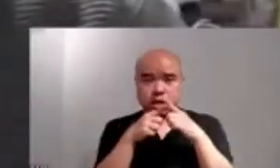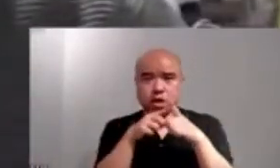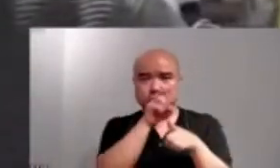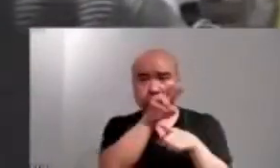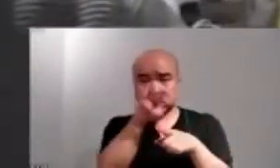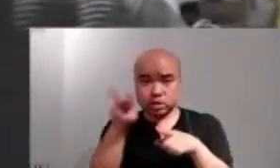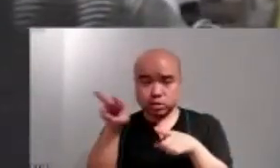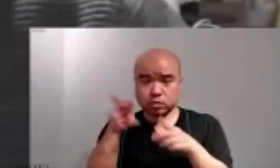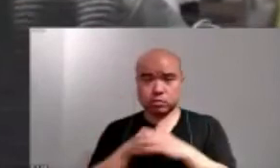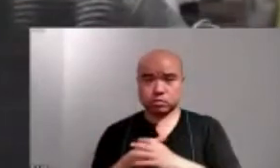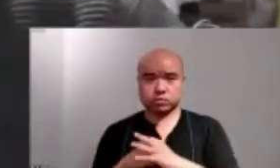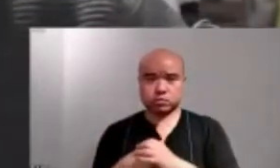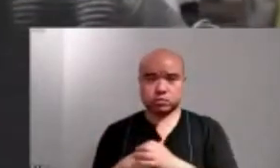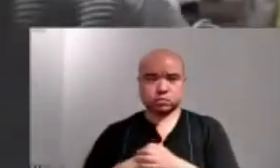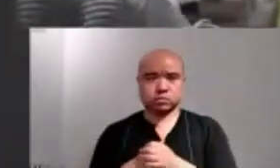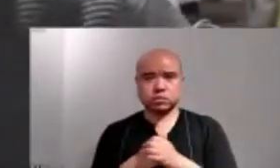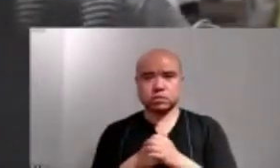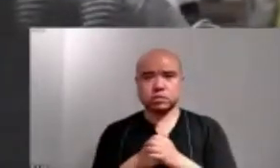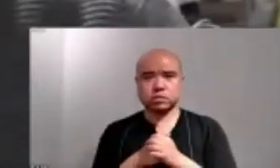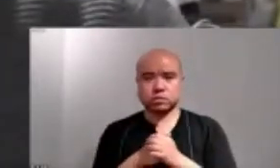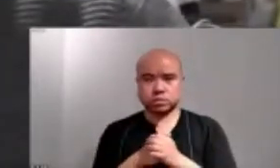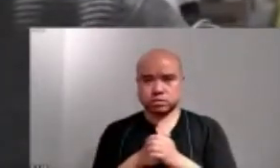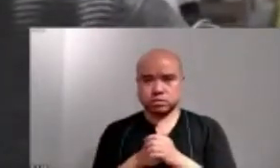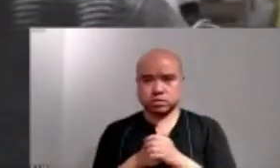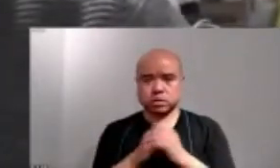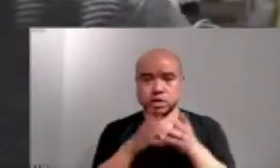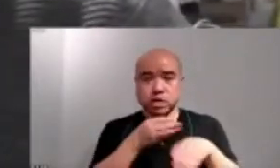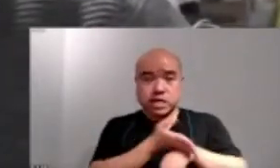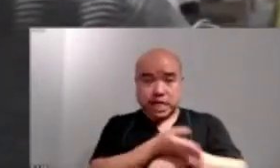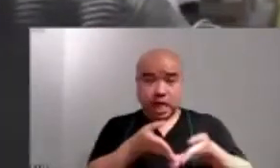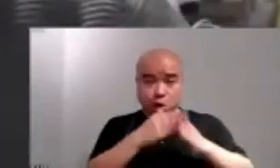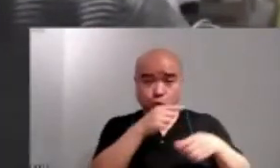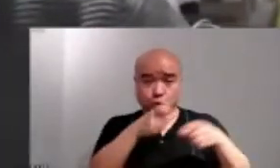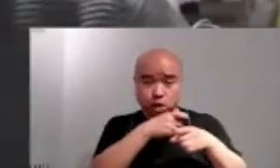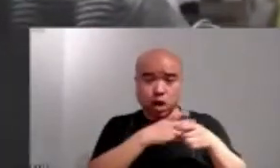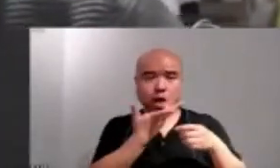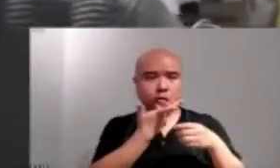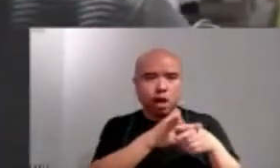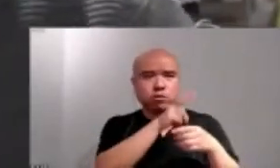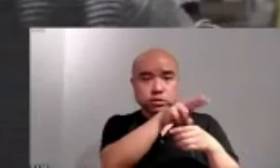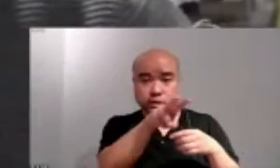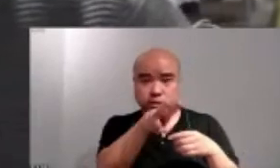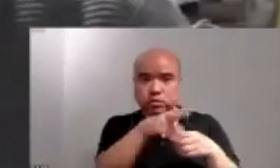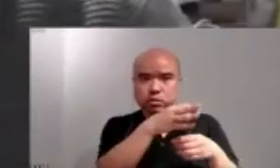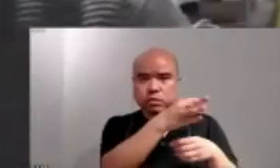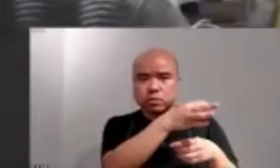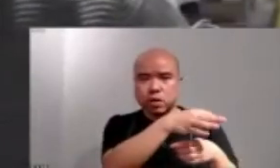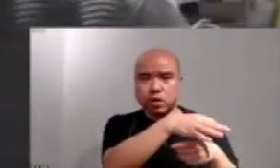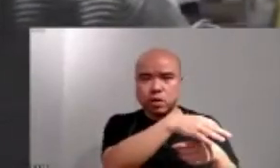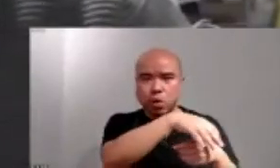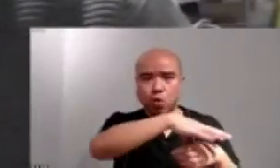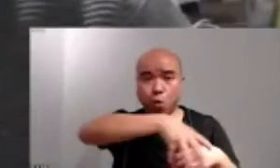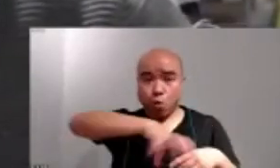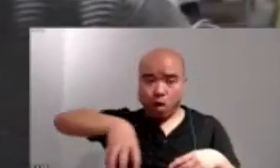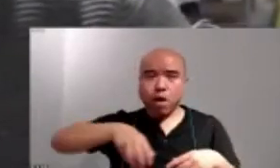players and places to understand social sector. So I hope